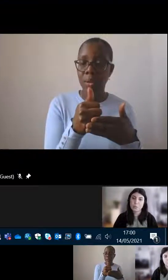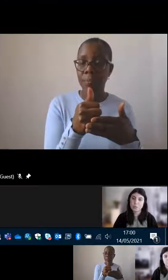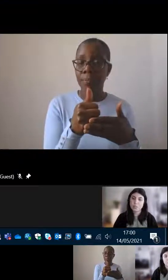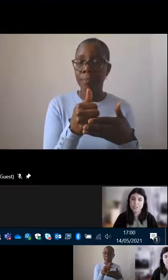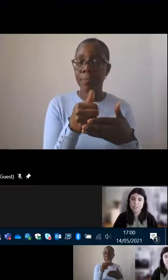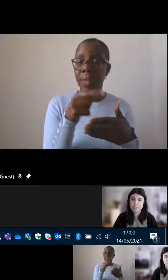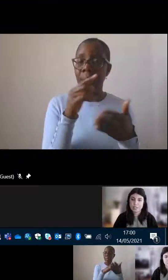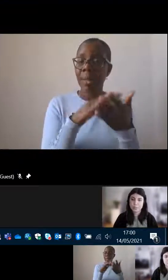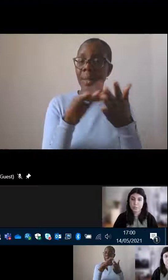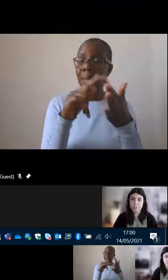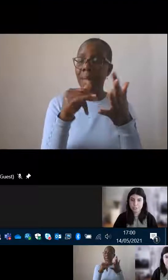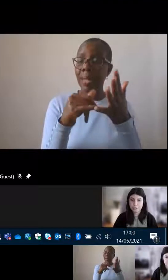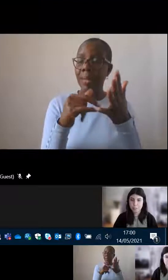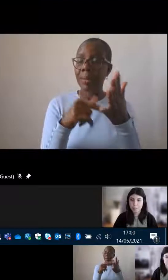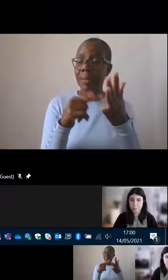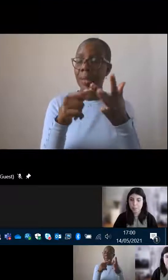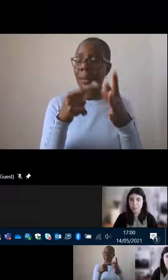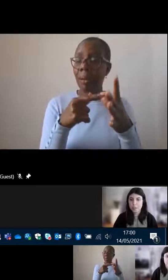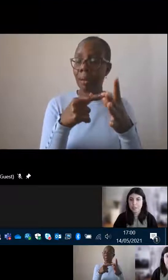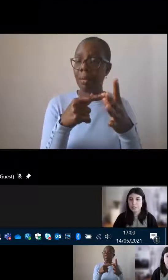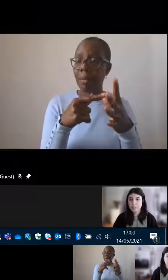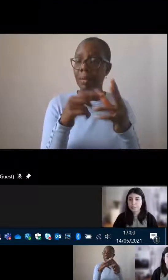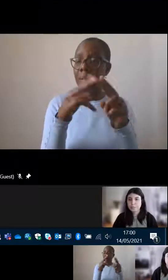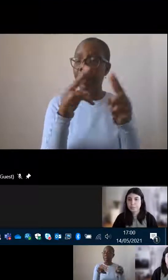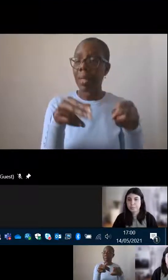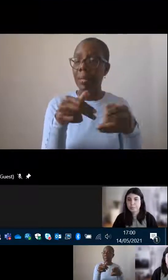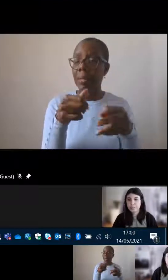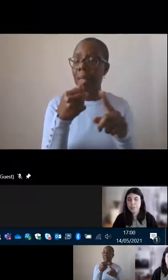abuse support services provision.